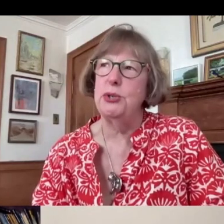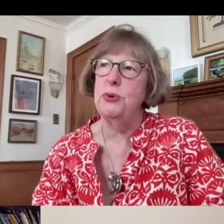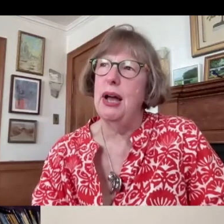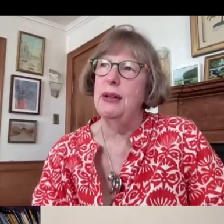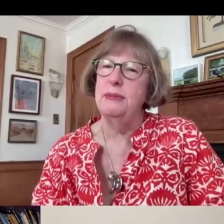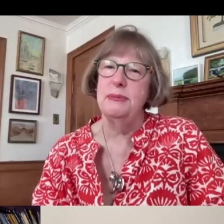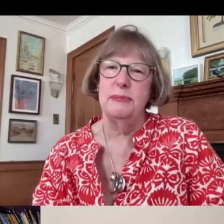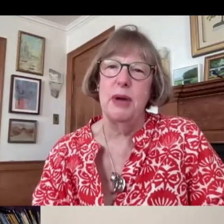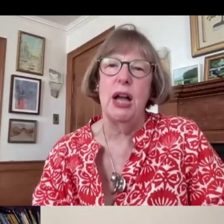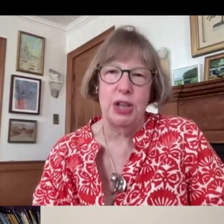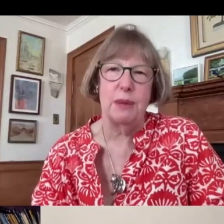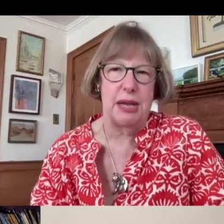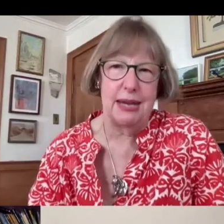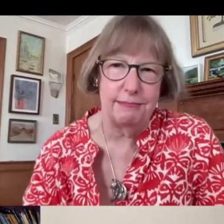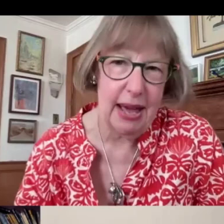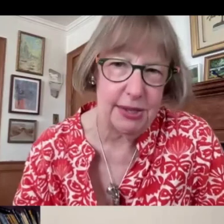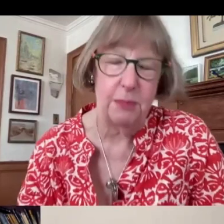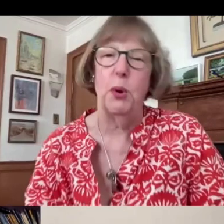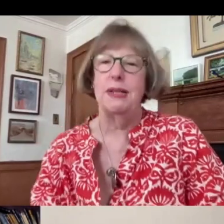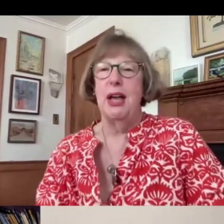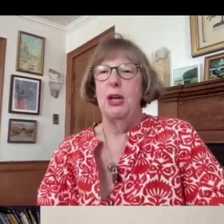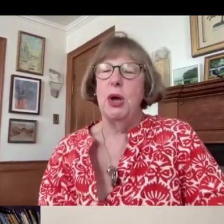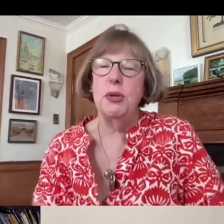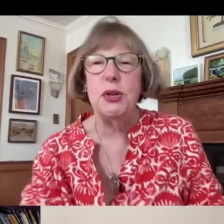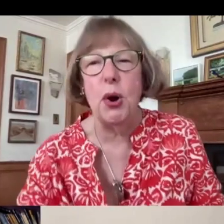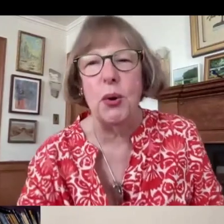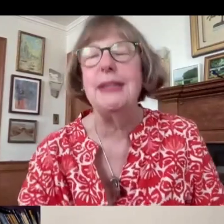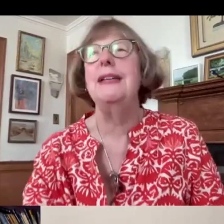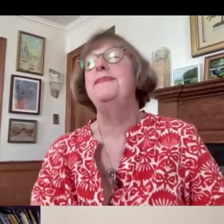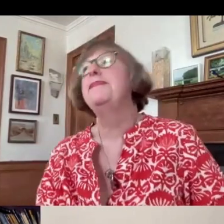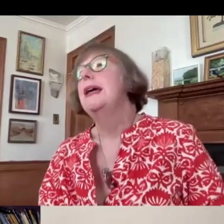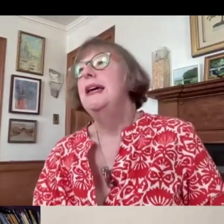decided to hijack me. Oh, really? So,